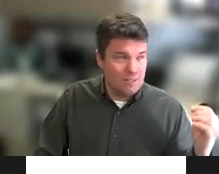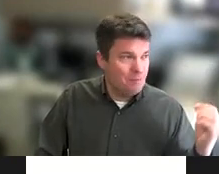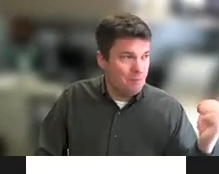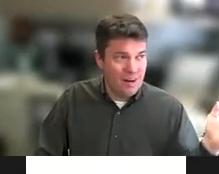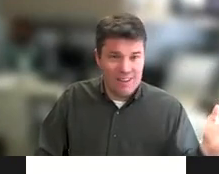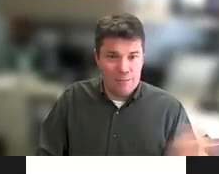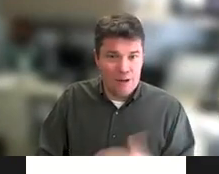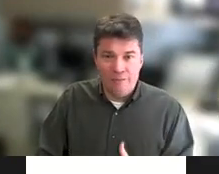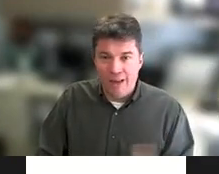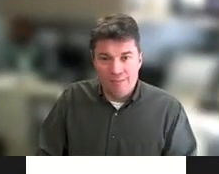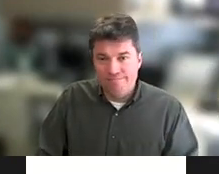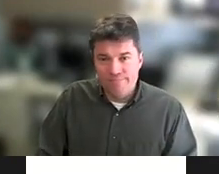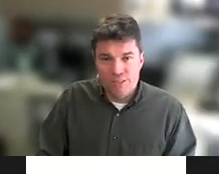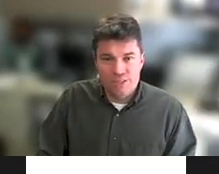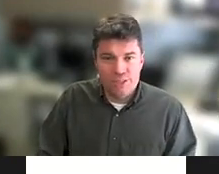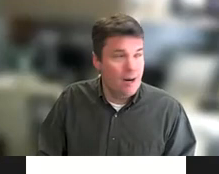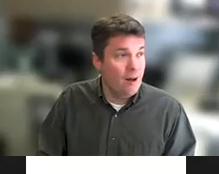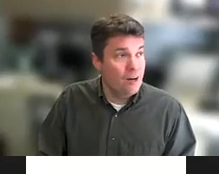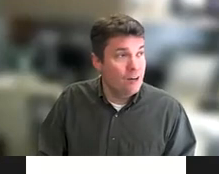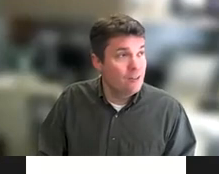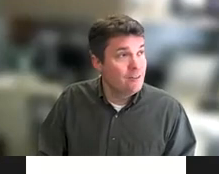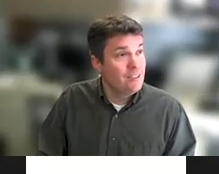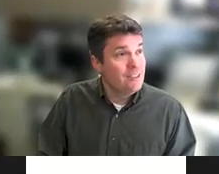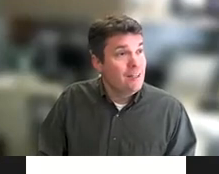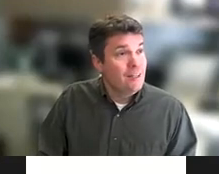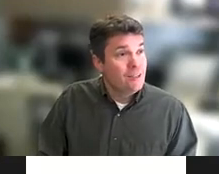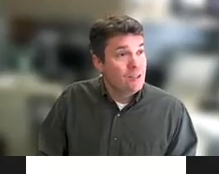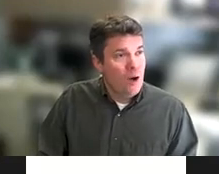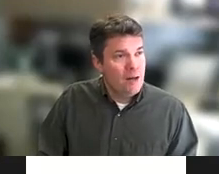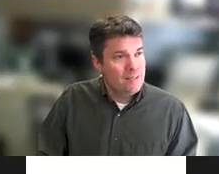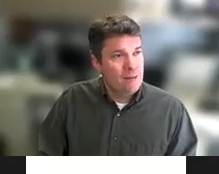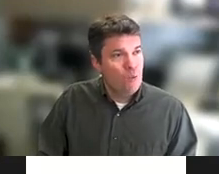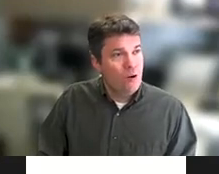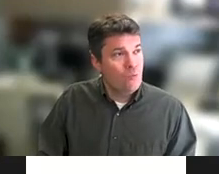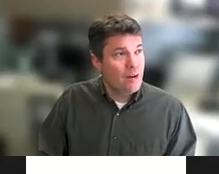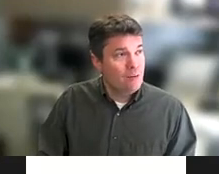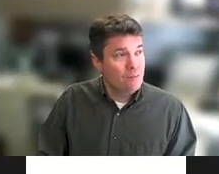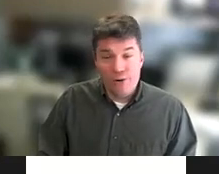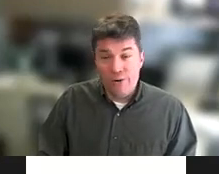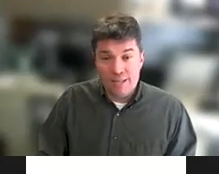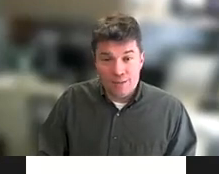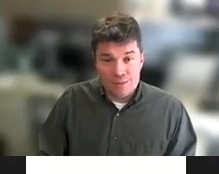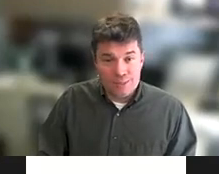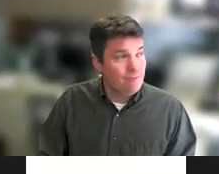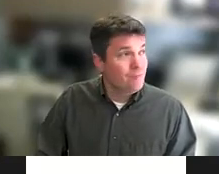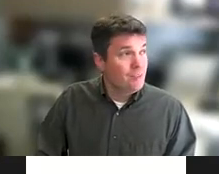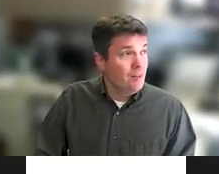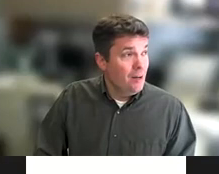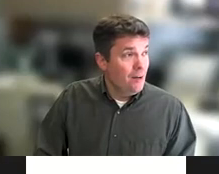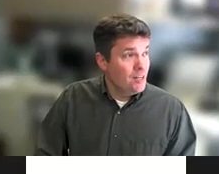certain loudness, but anything beyond that, she cannot hear. So how is that important when it comes to hearing